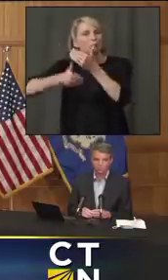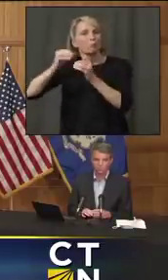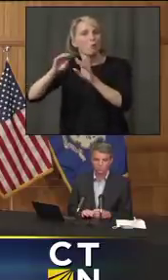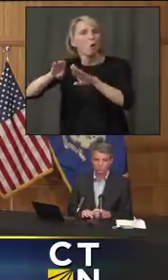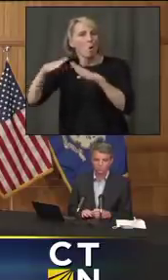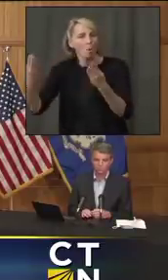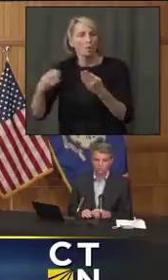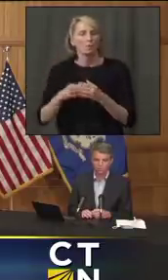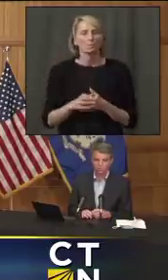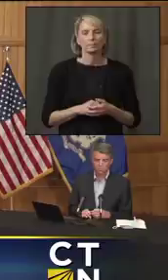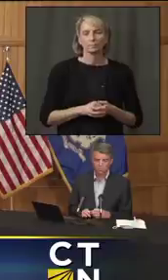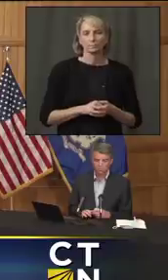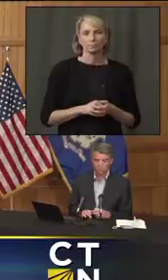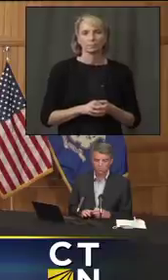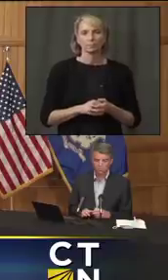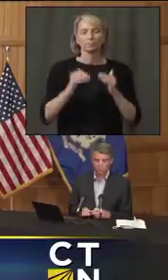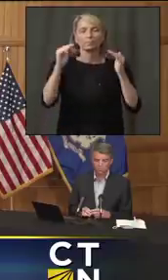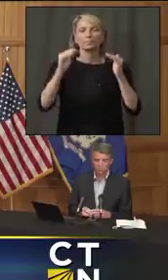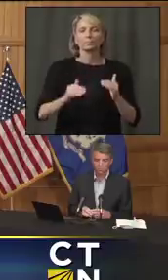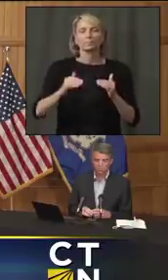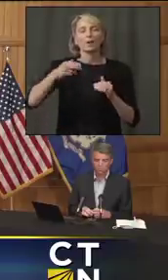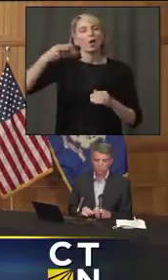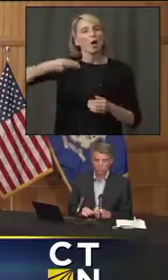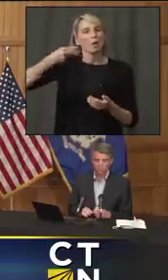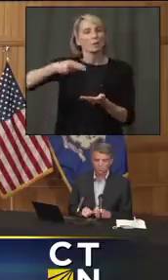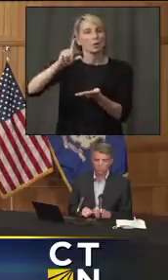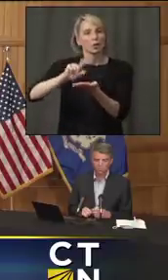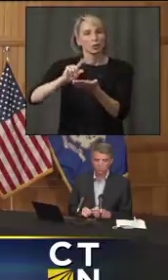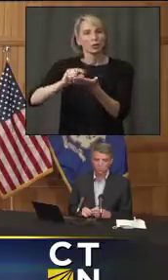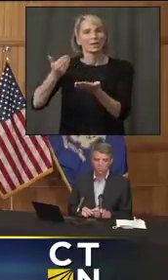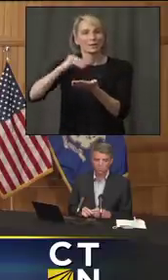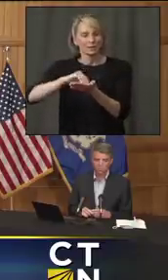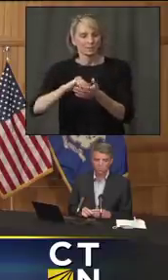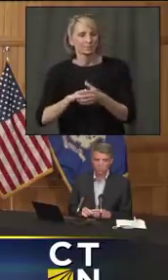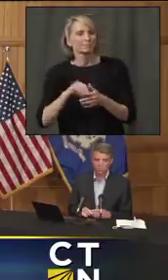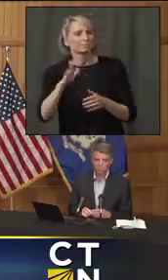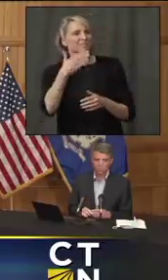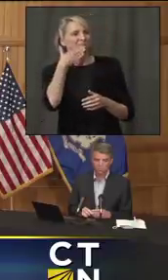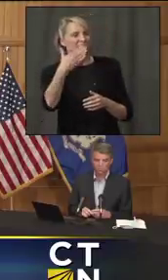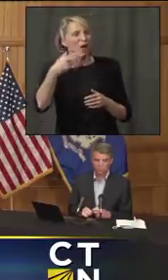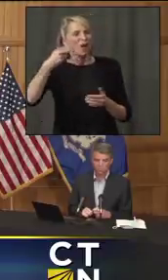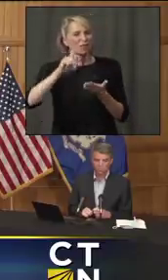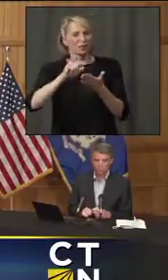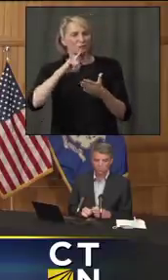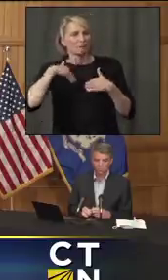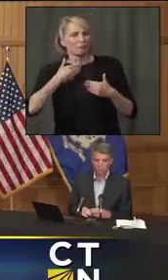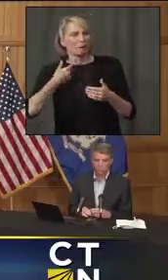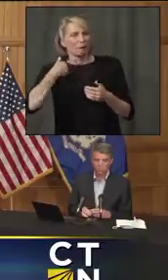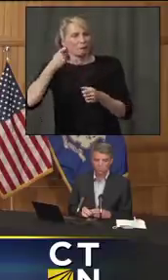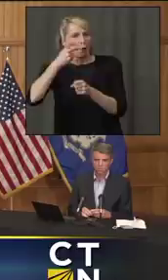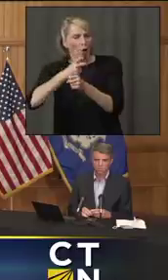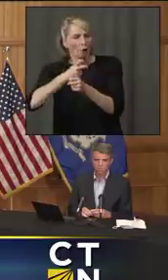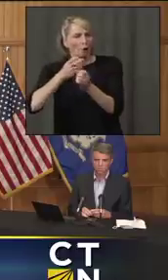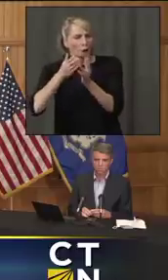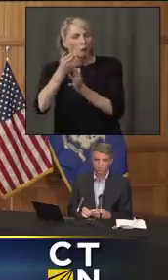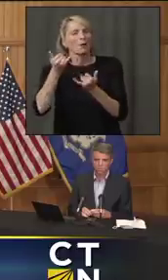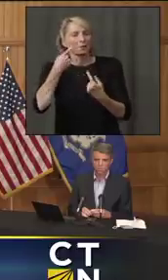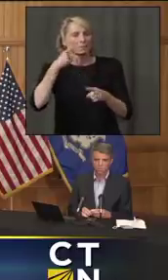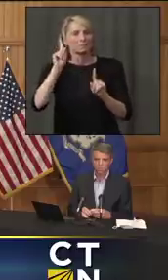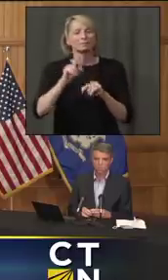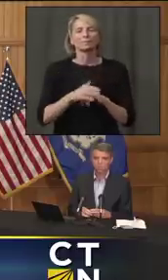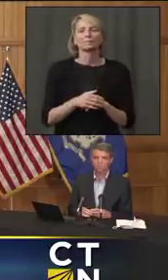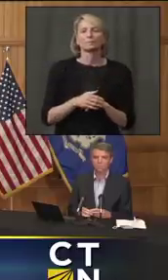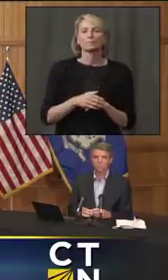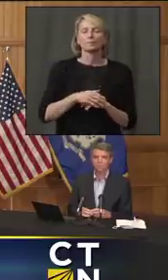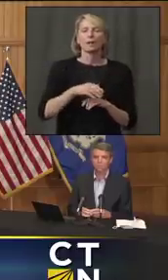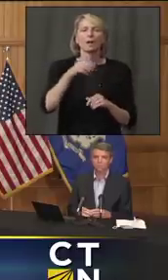Move along next to the Hartford Current. Hi, thanks. Some technical difficulties. Governor, you'd mentioned last week that